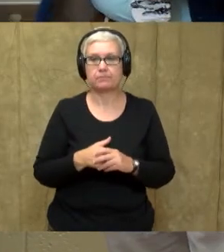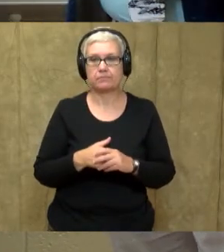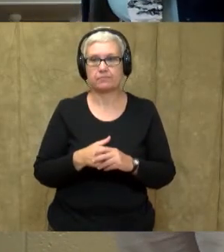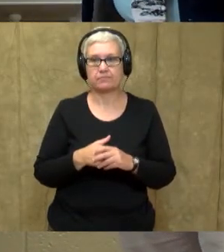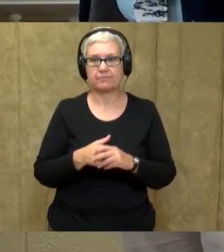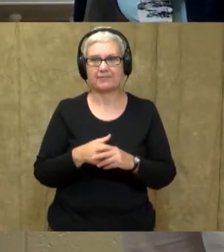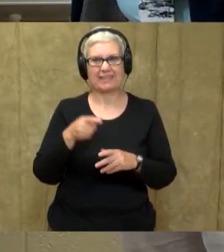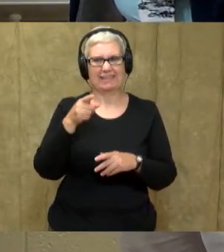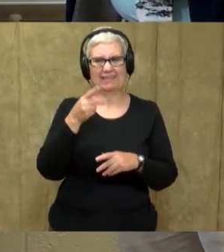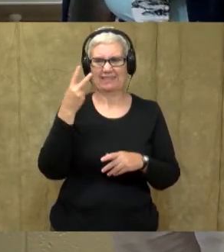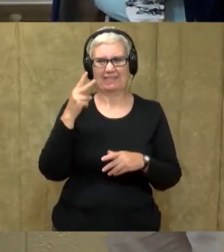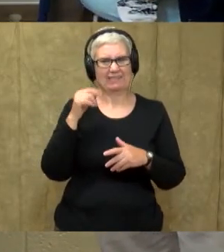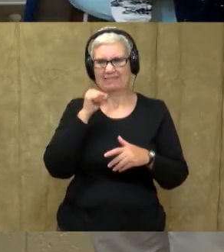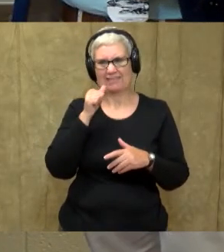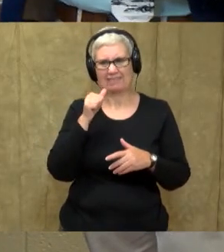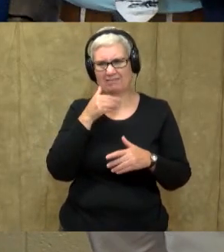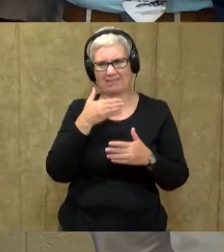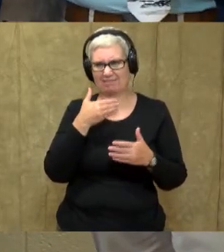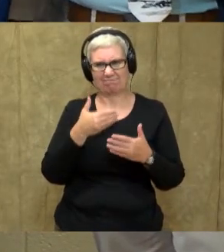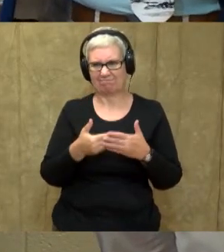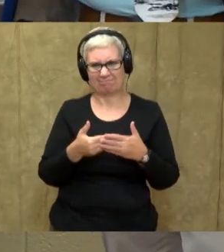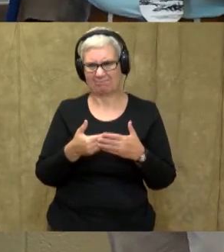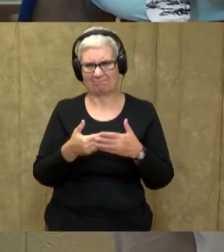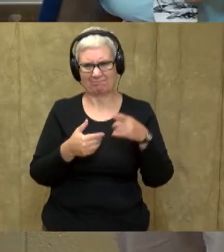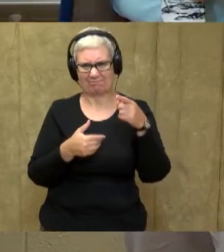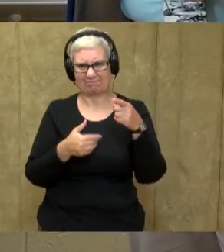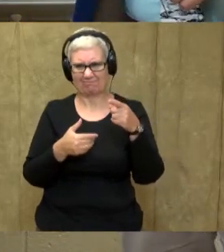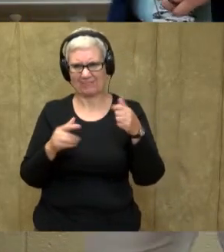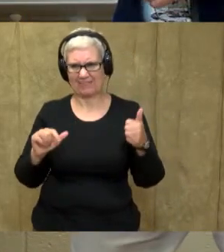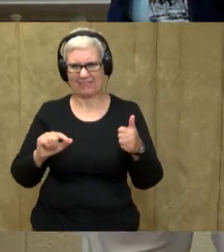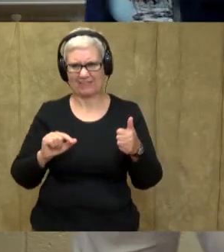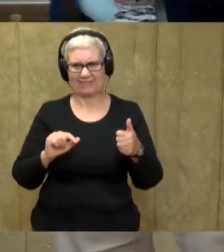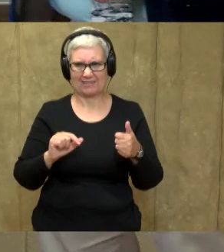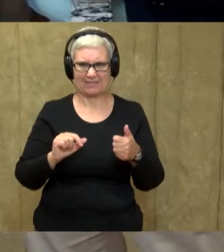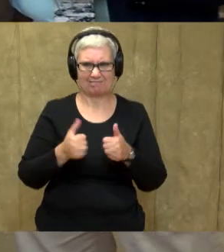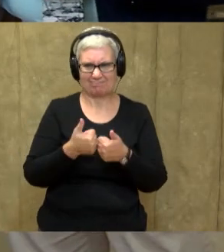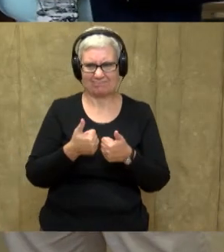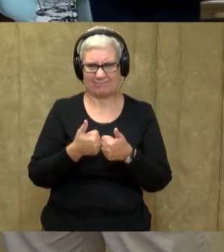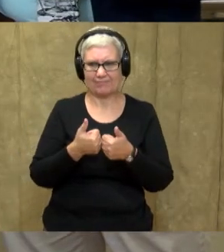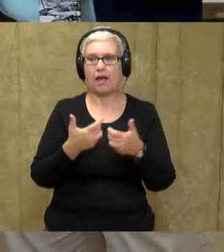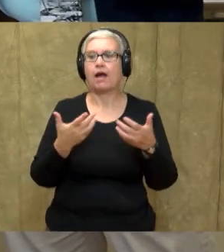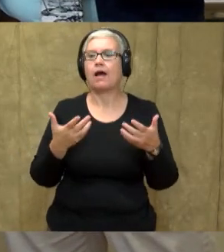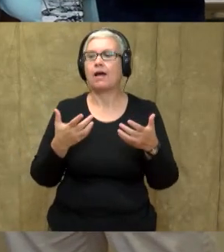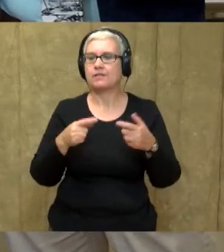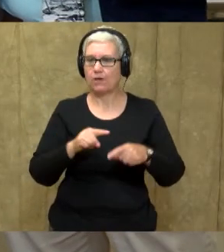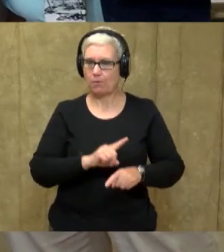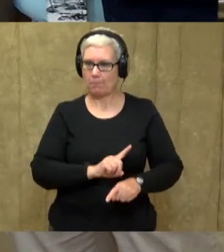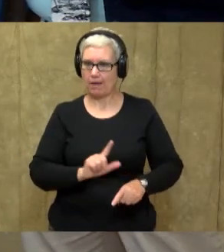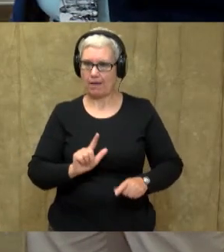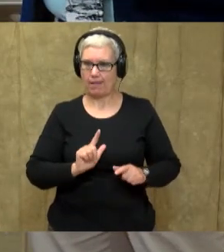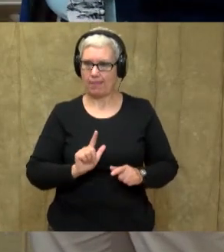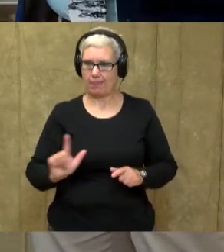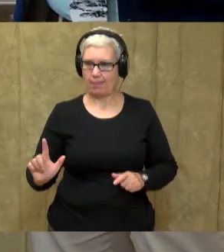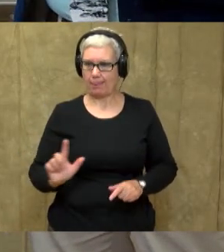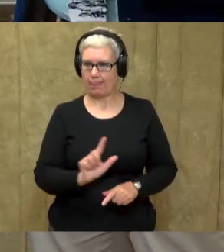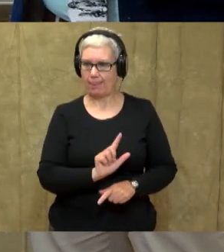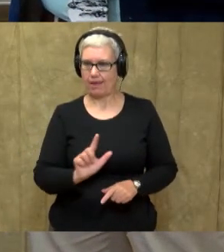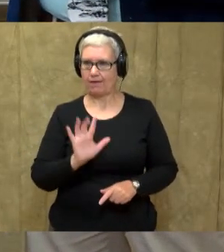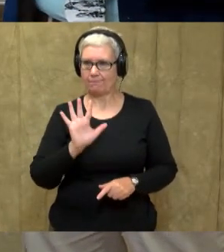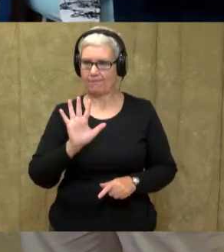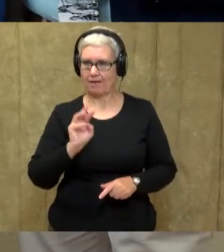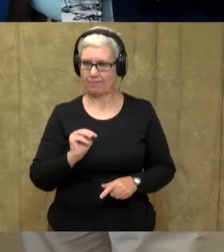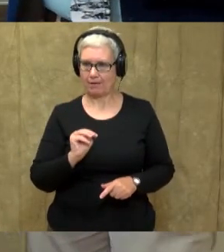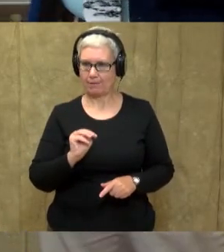seeing that he is competing against this guy, decides to increase the length to 5 meters, a width